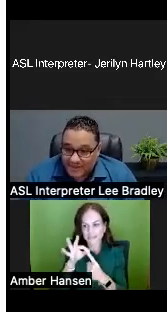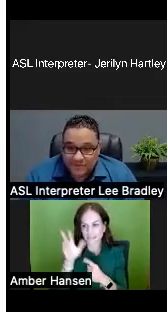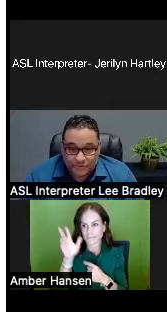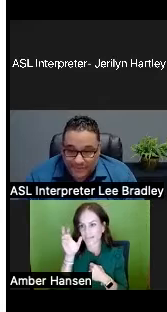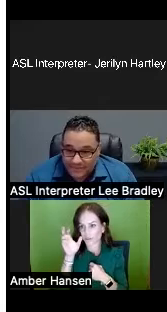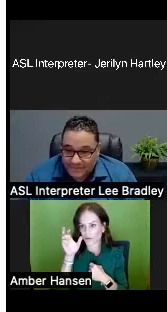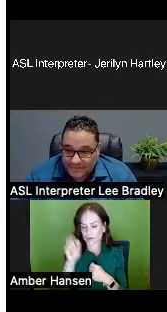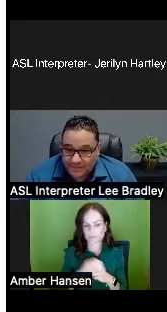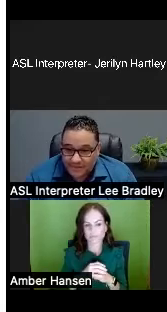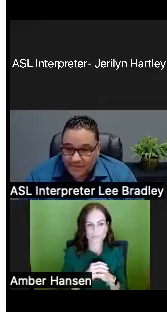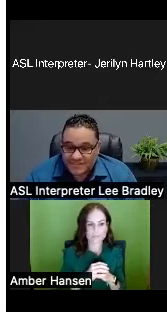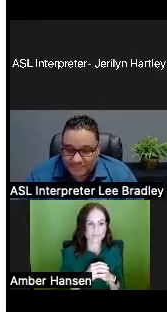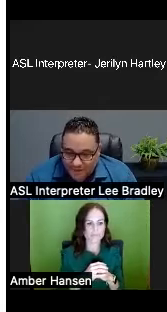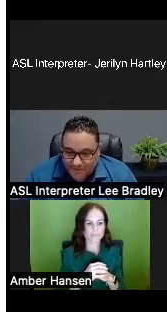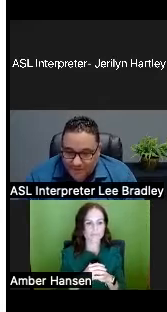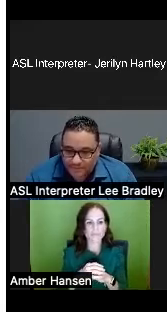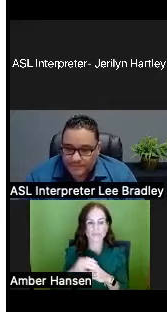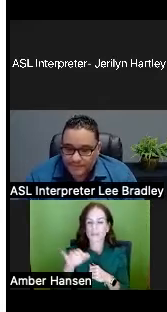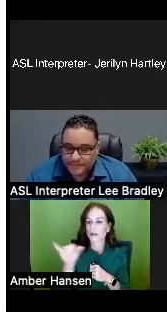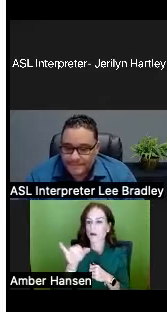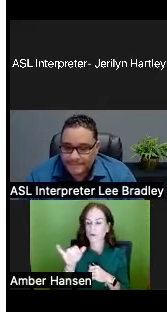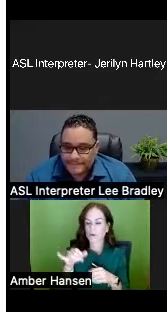people can do anything except hear.